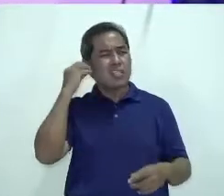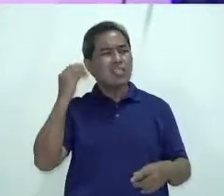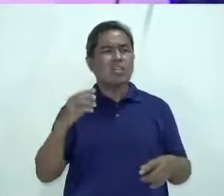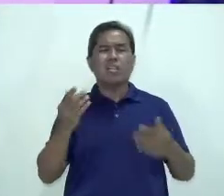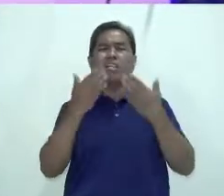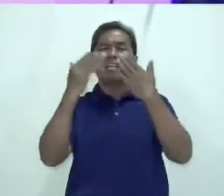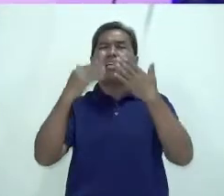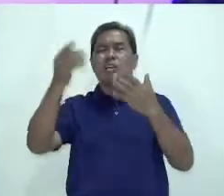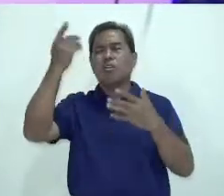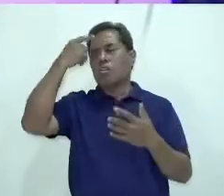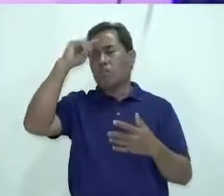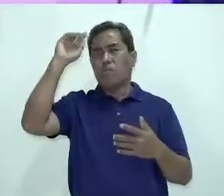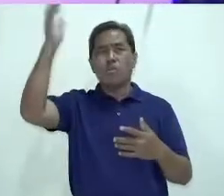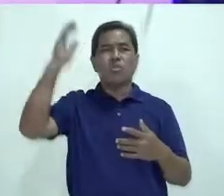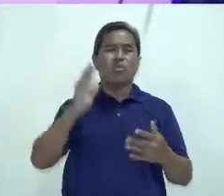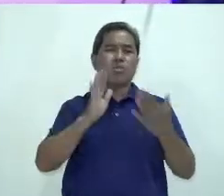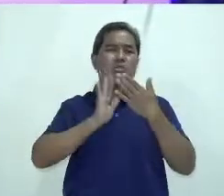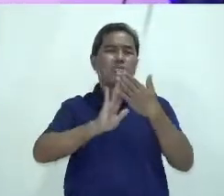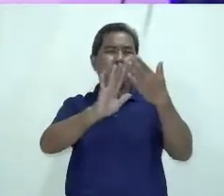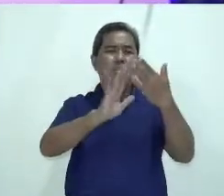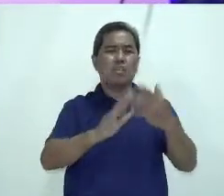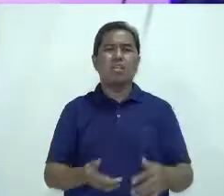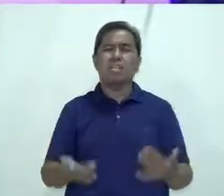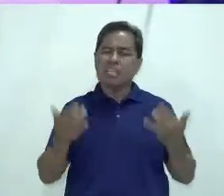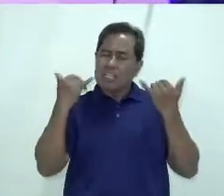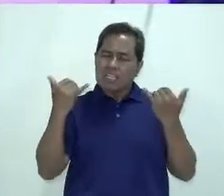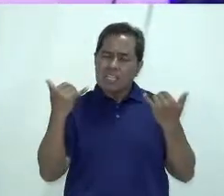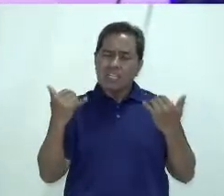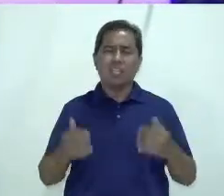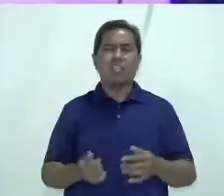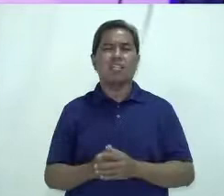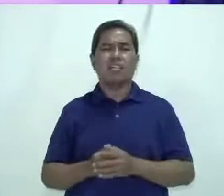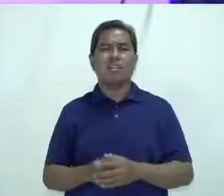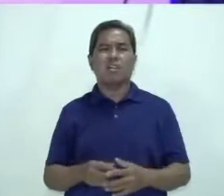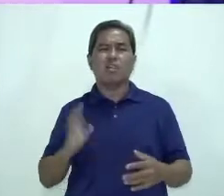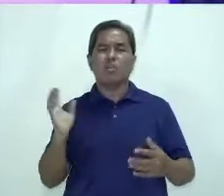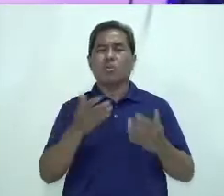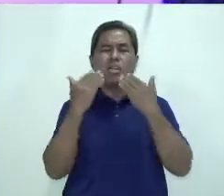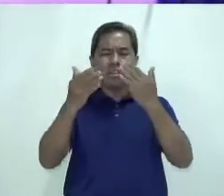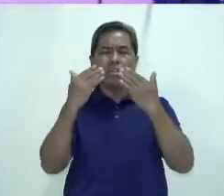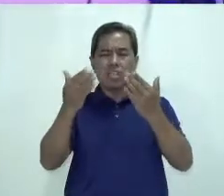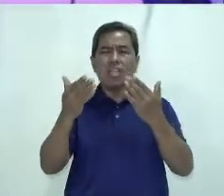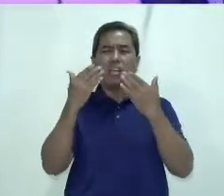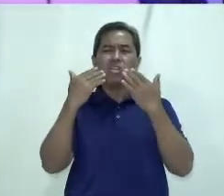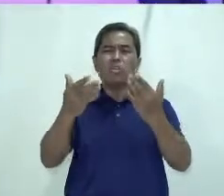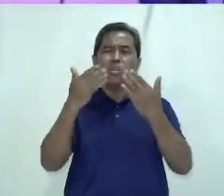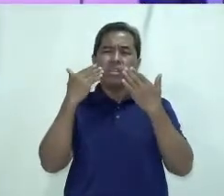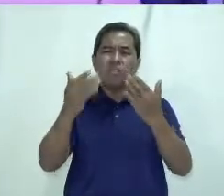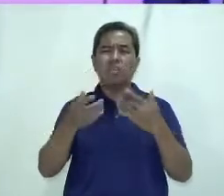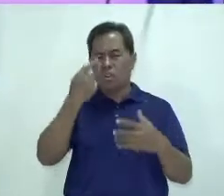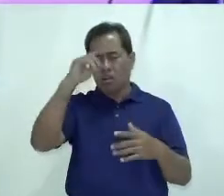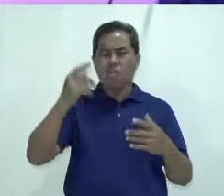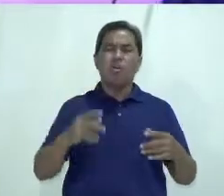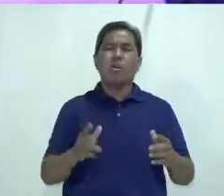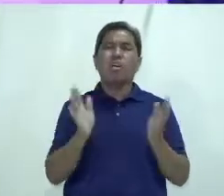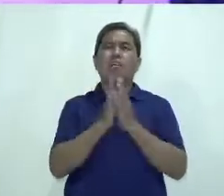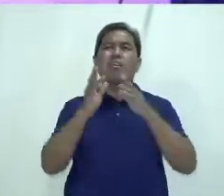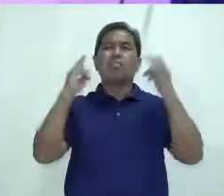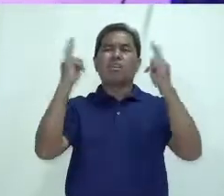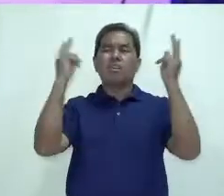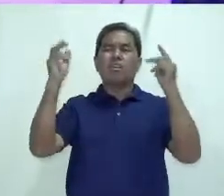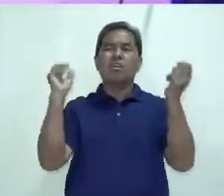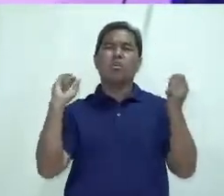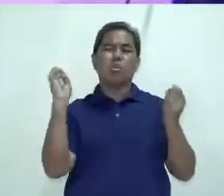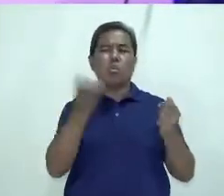your presence that is near, that is here, Lord. Lord, we thank you, we thank you, we thank you for the victory that we have in